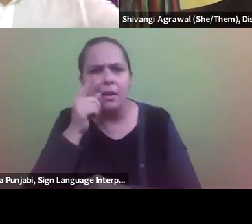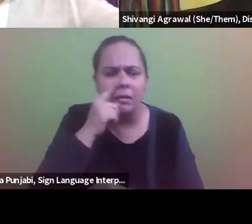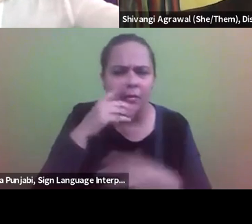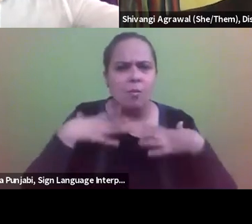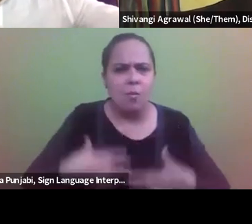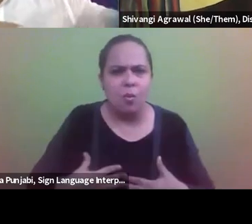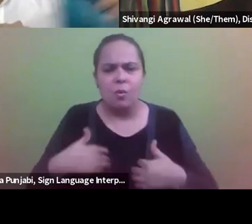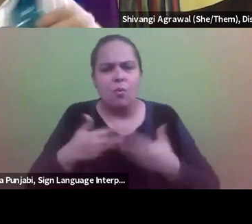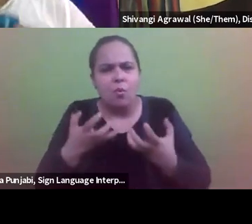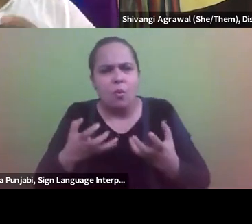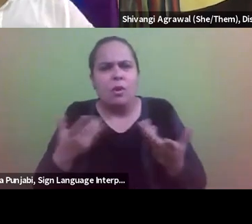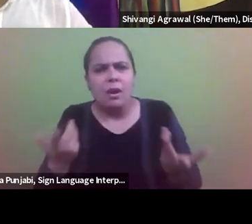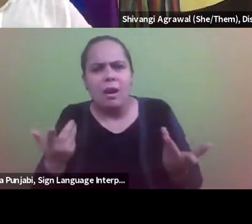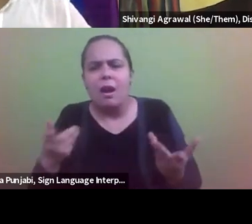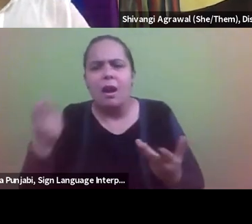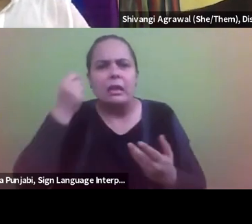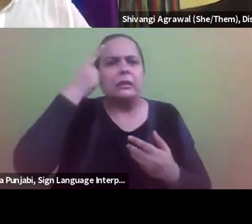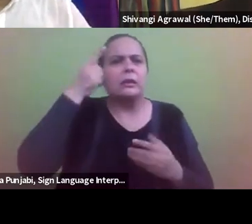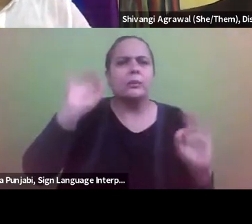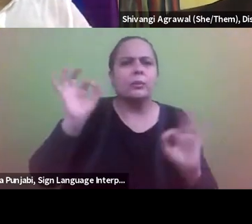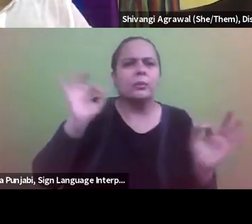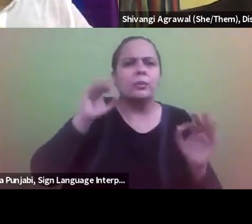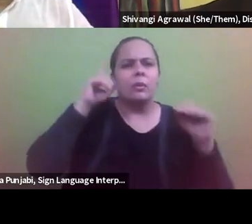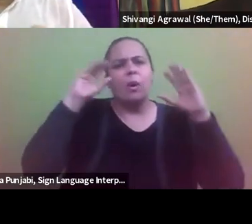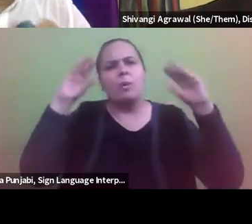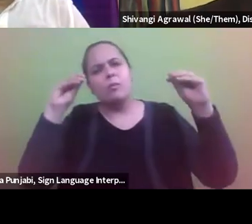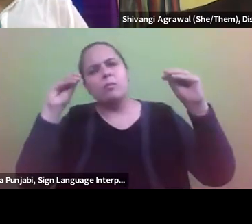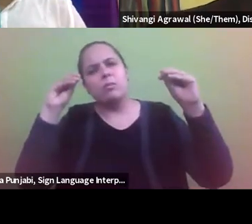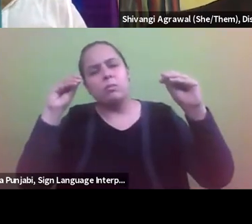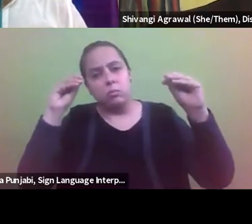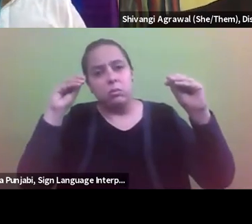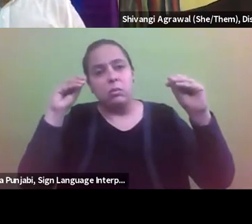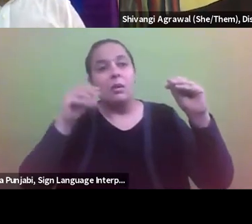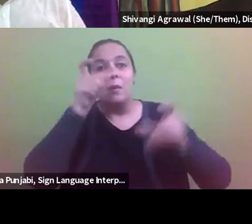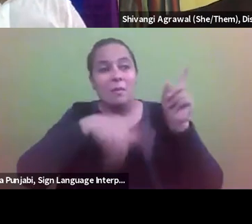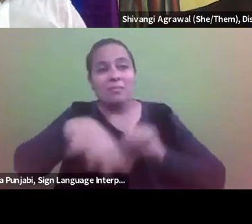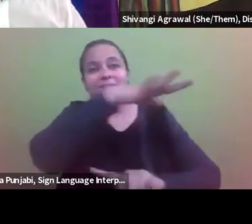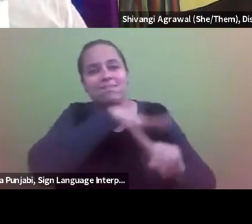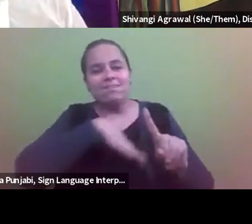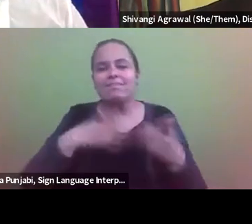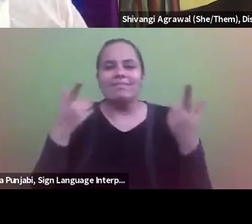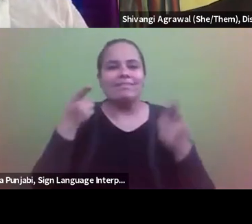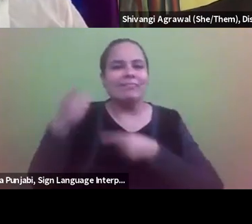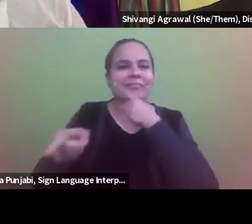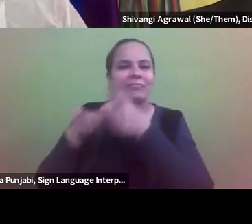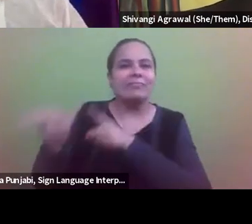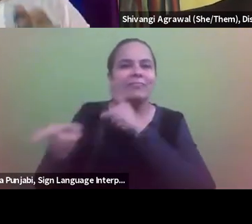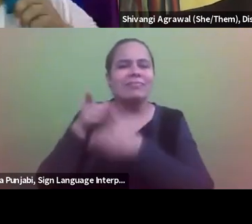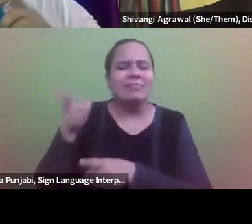decisions, and all of those things. They often become our abusers because as I said,